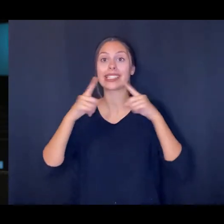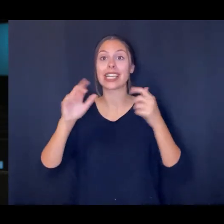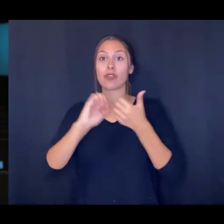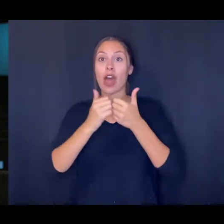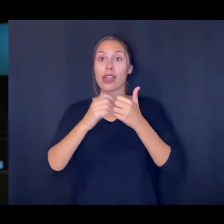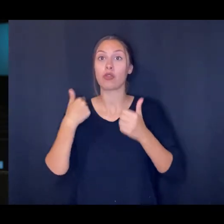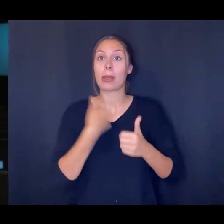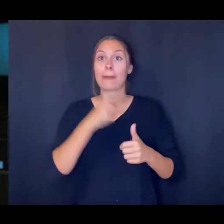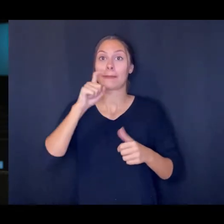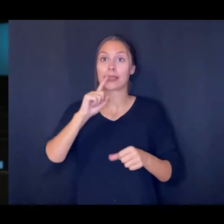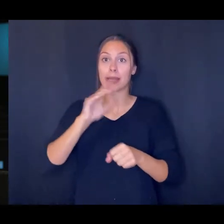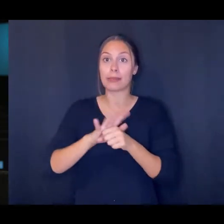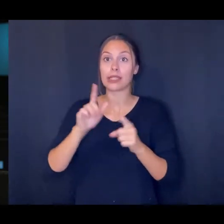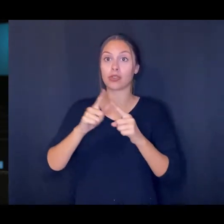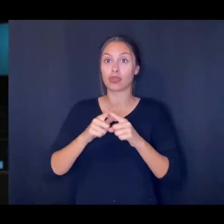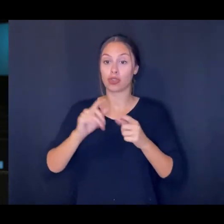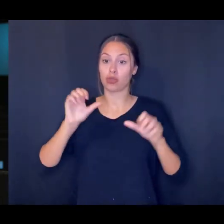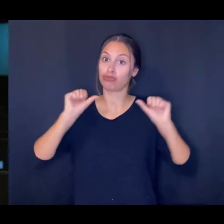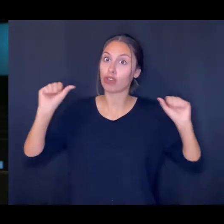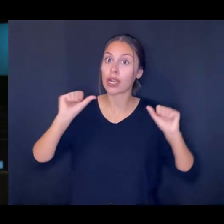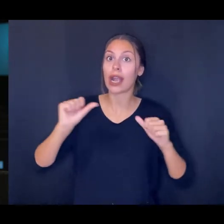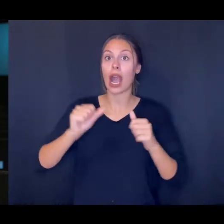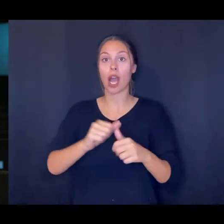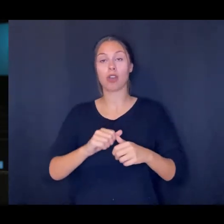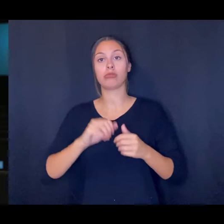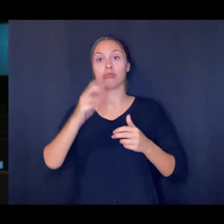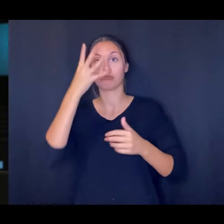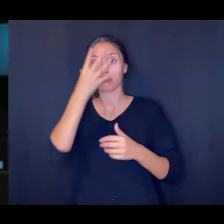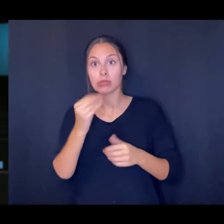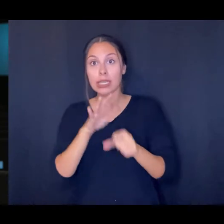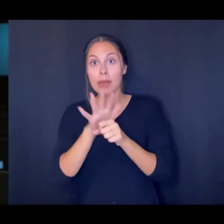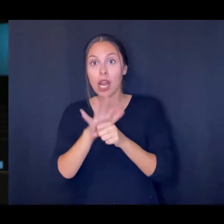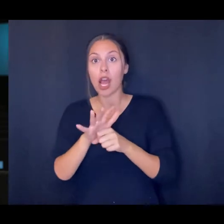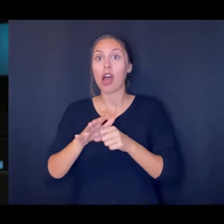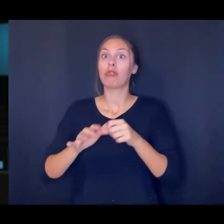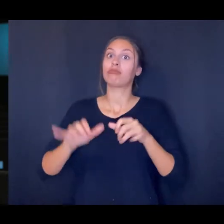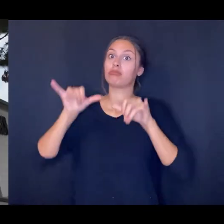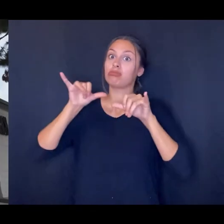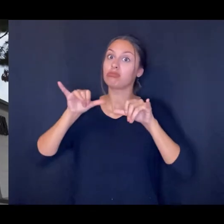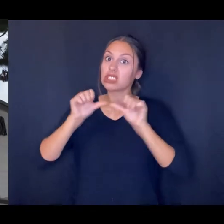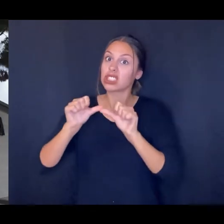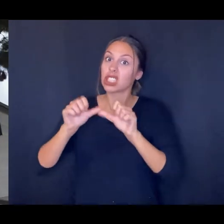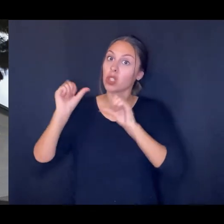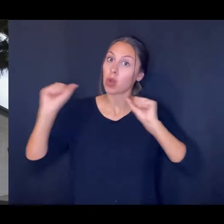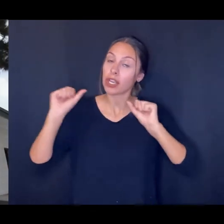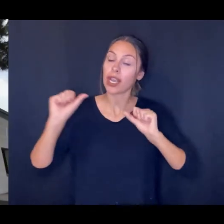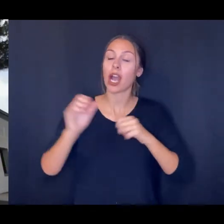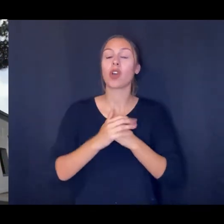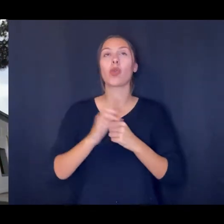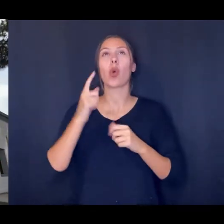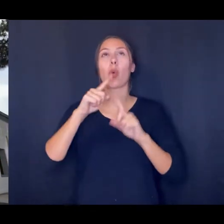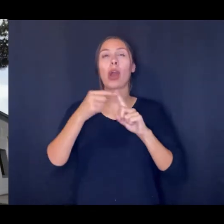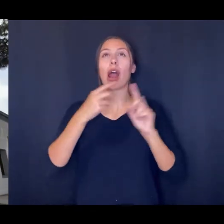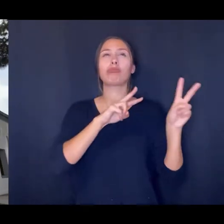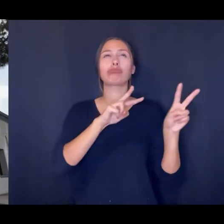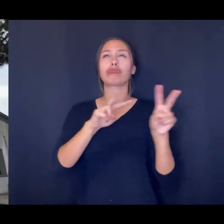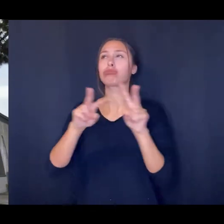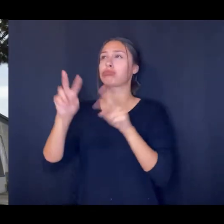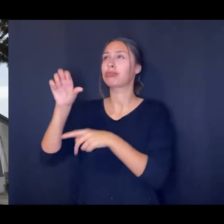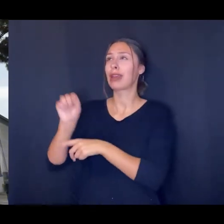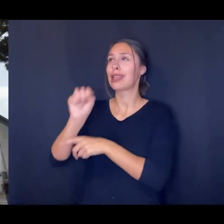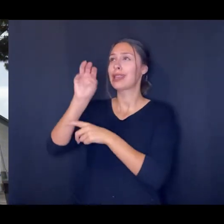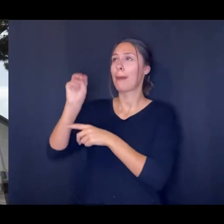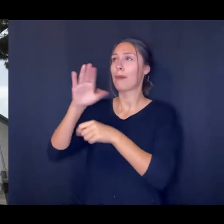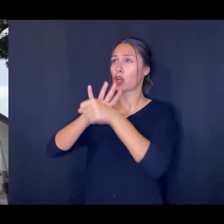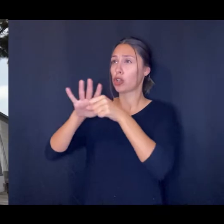disciplining our bodies, getting enough sleep, and staying on schedule with our workouts. And when I look around the San Marcos campus, I think